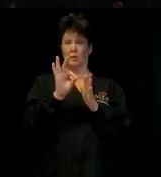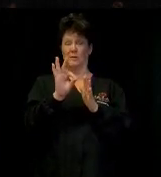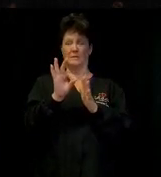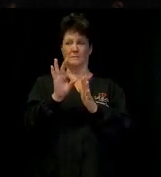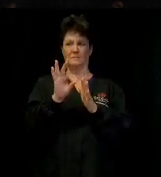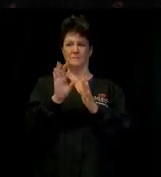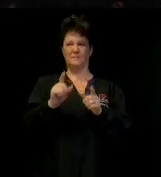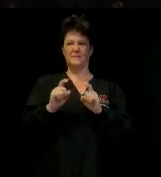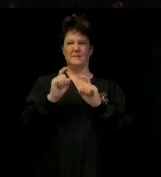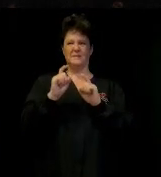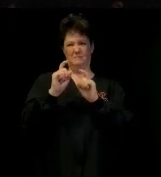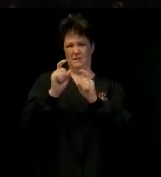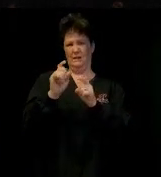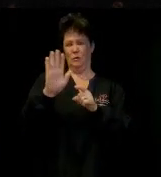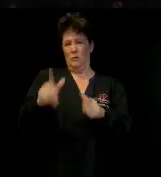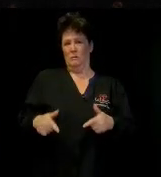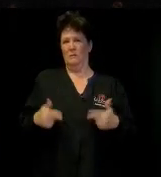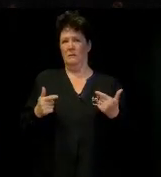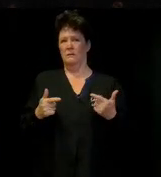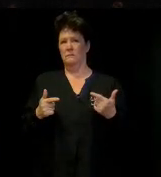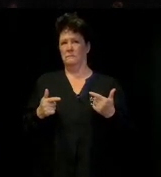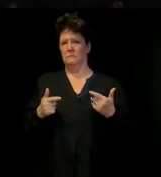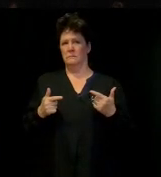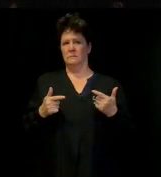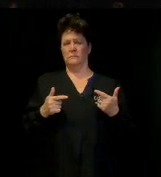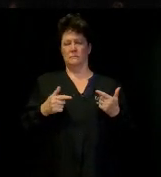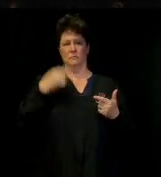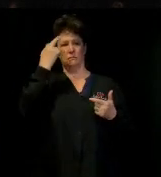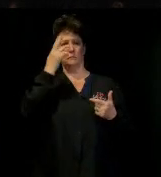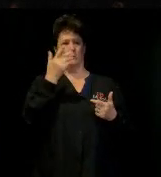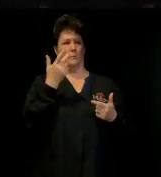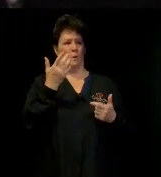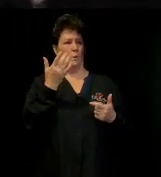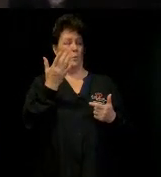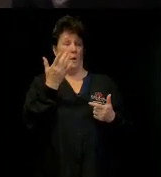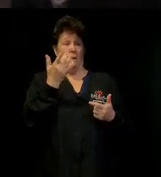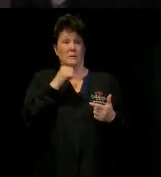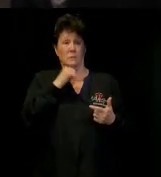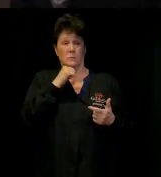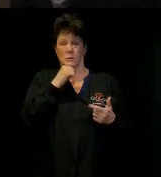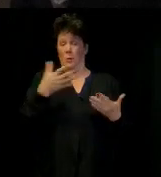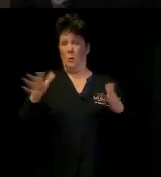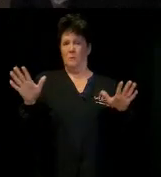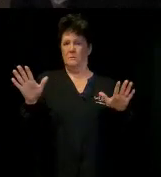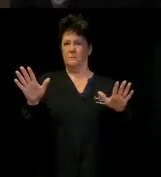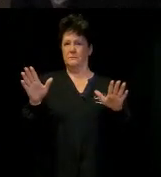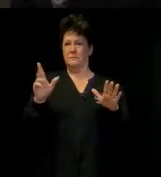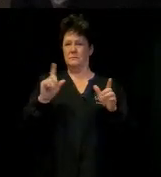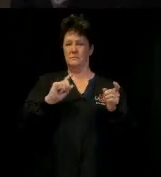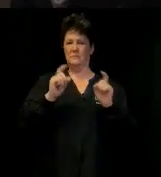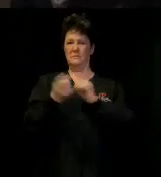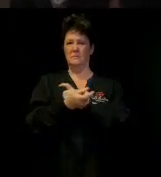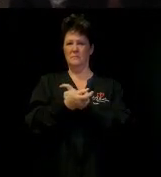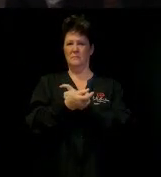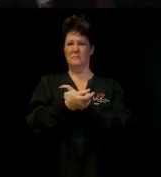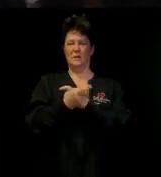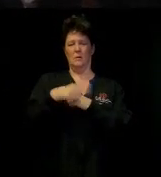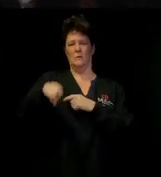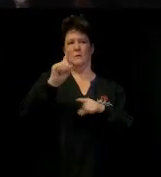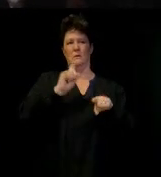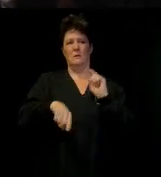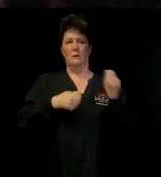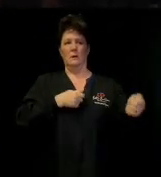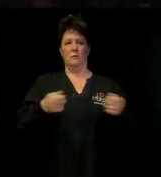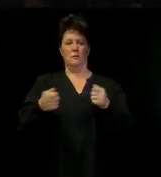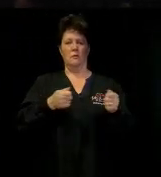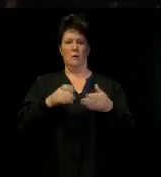change. See, the reason why we don't want to change is because we can't control the narrative if we have to change. What's the